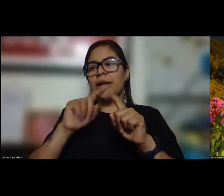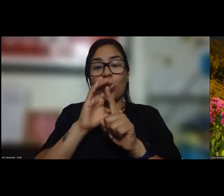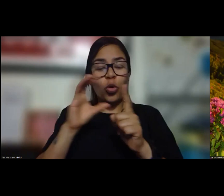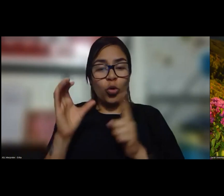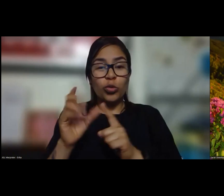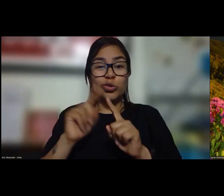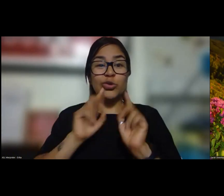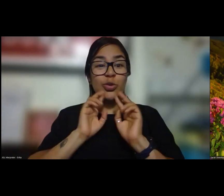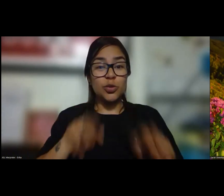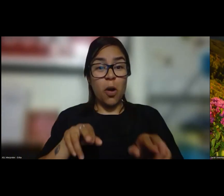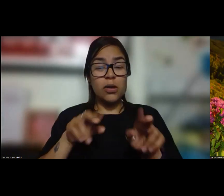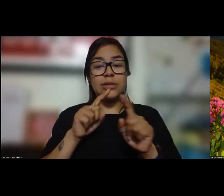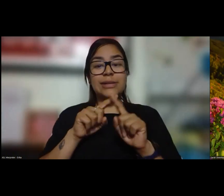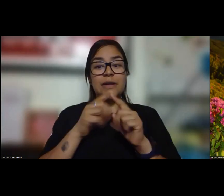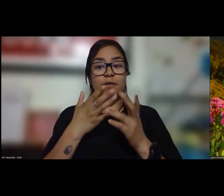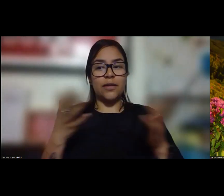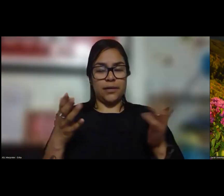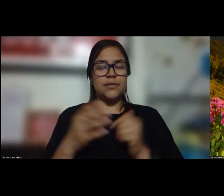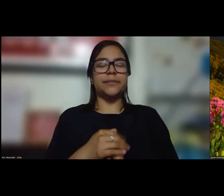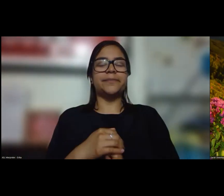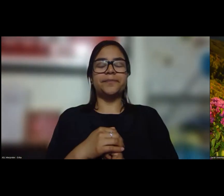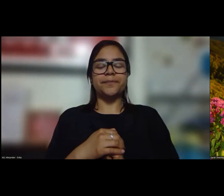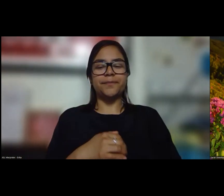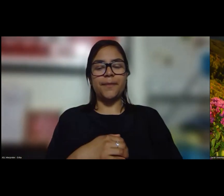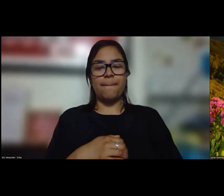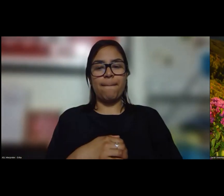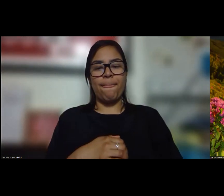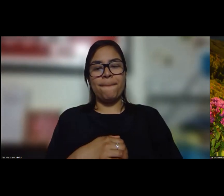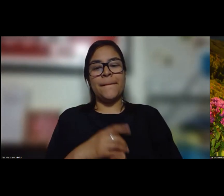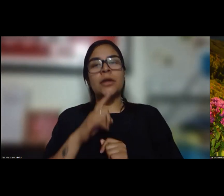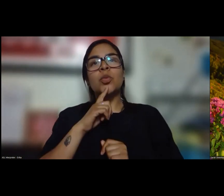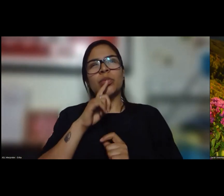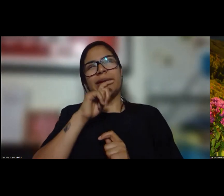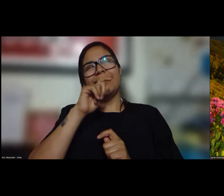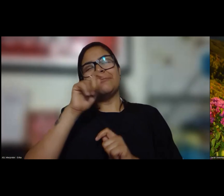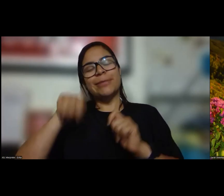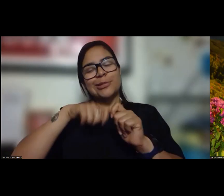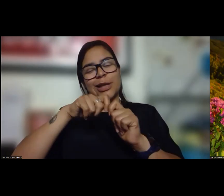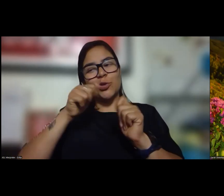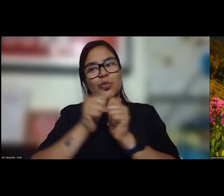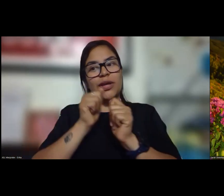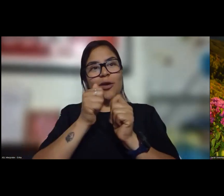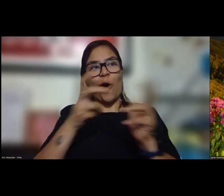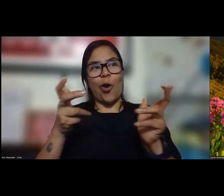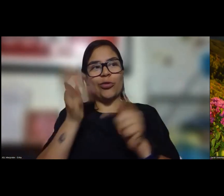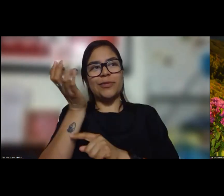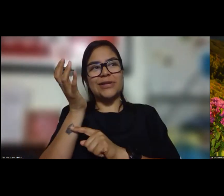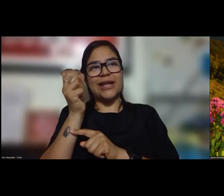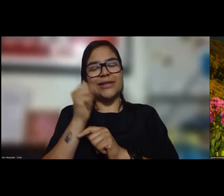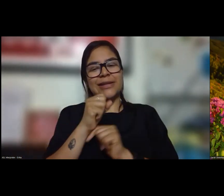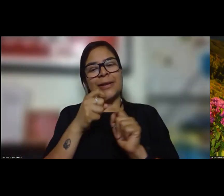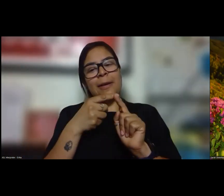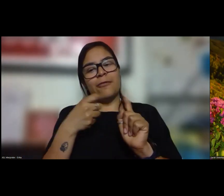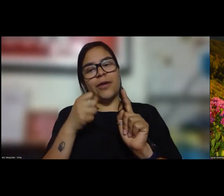culturally responsive services, and others. And this ties so much into what we heard today from Sang about